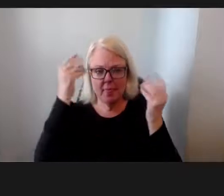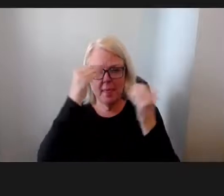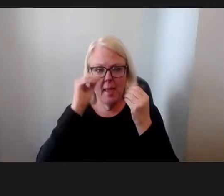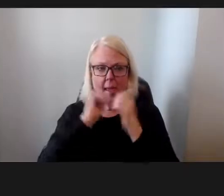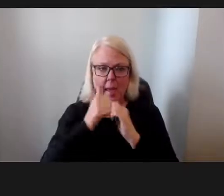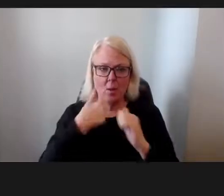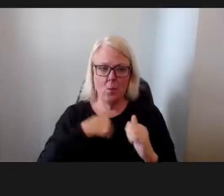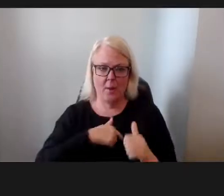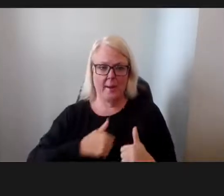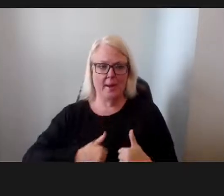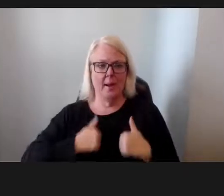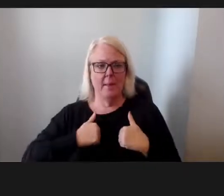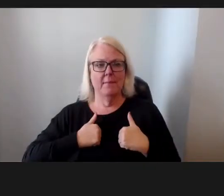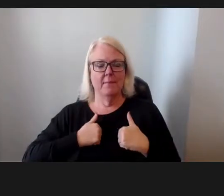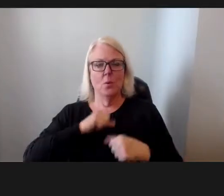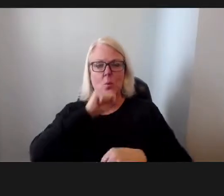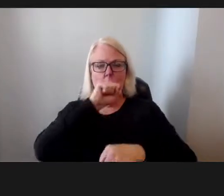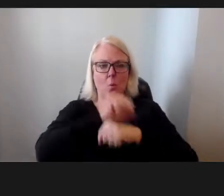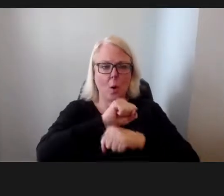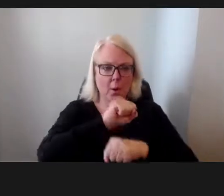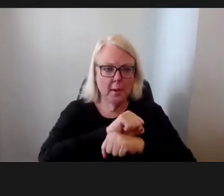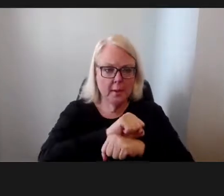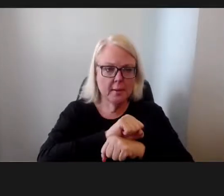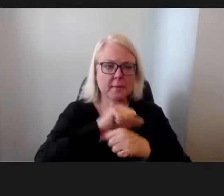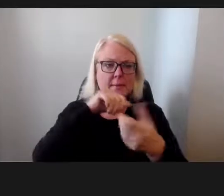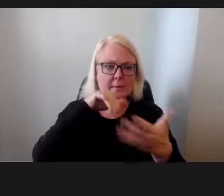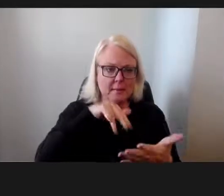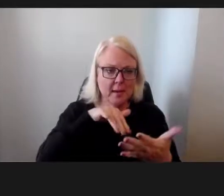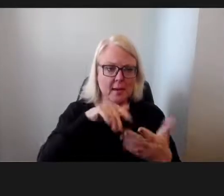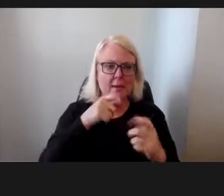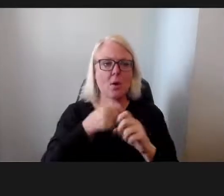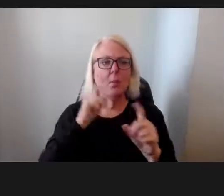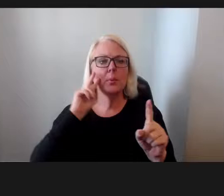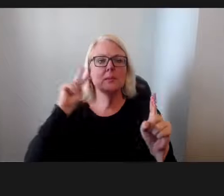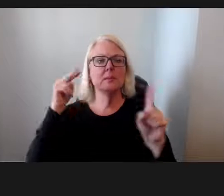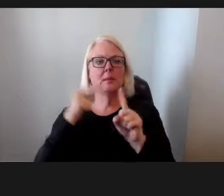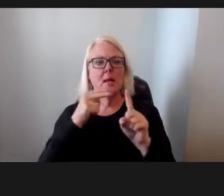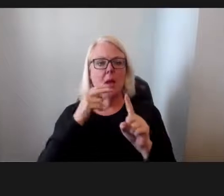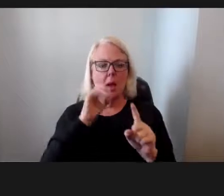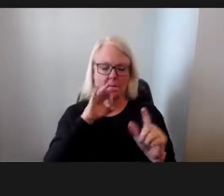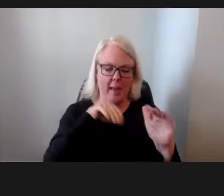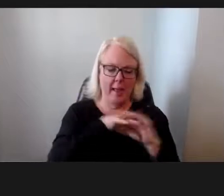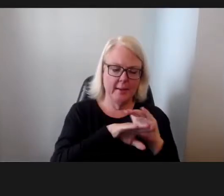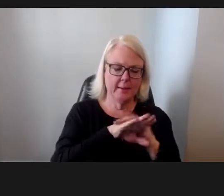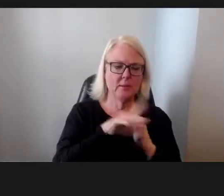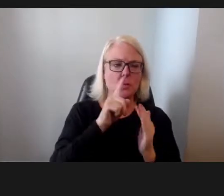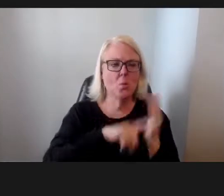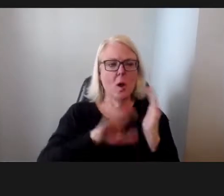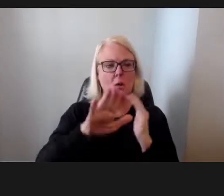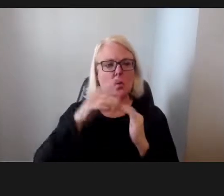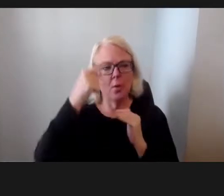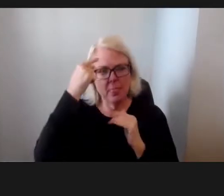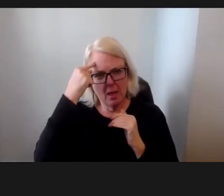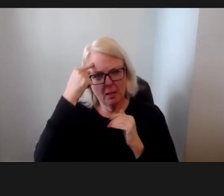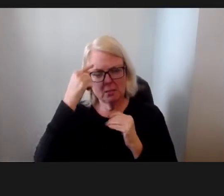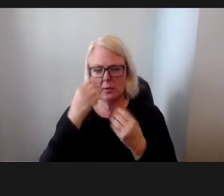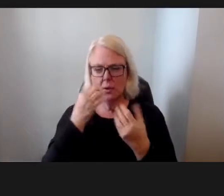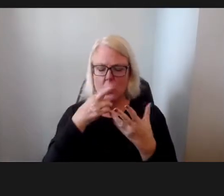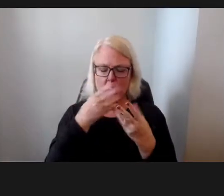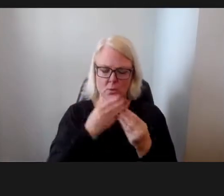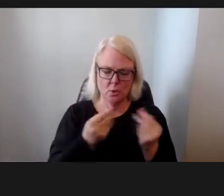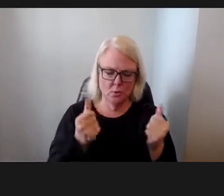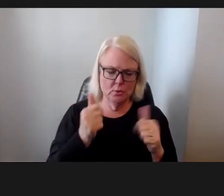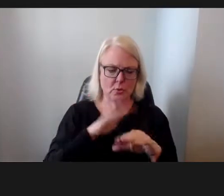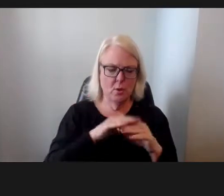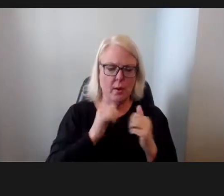live, work, and study. From a perspective of access, what are your thoughts on or solutions for